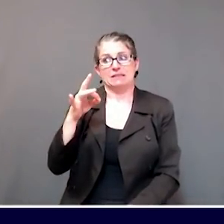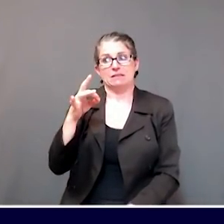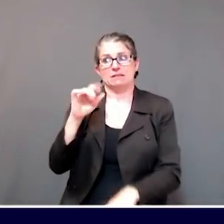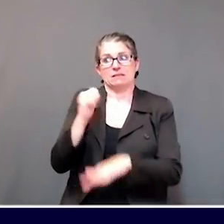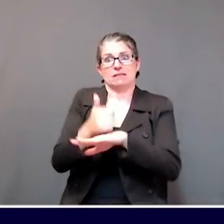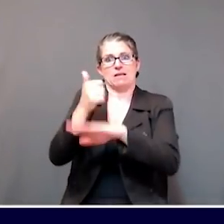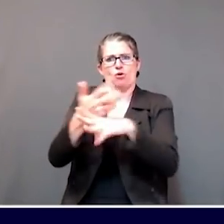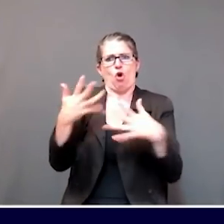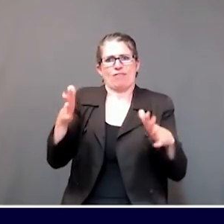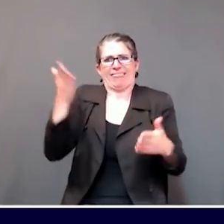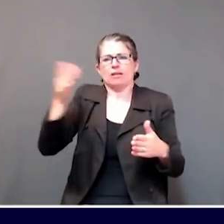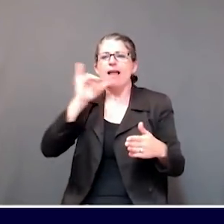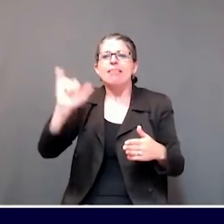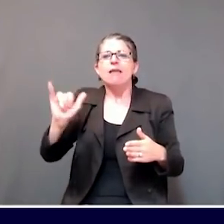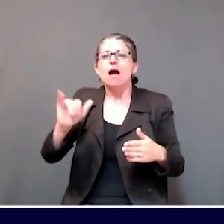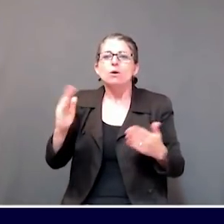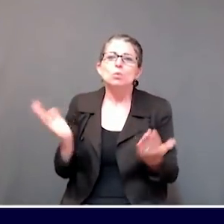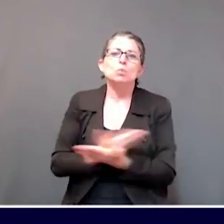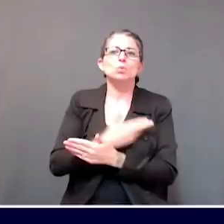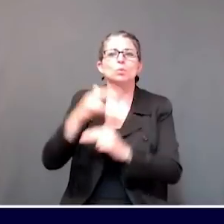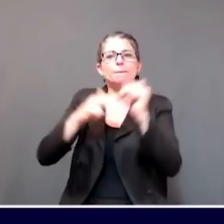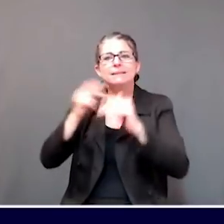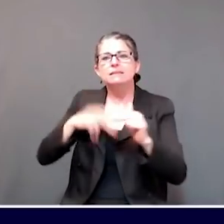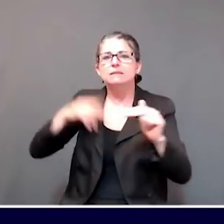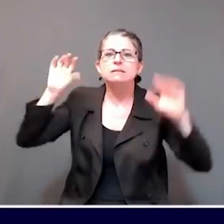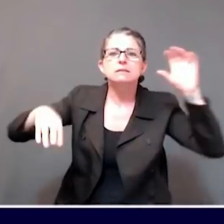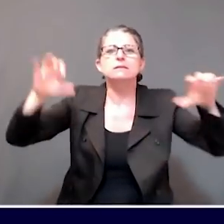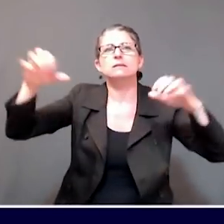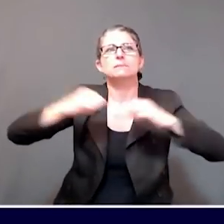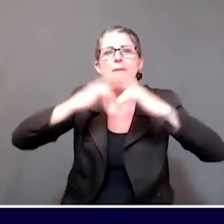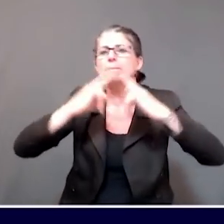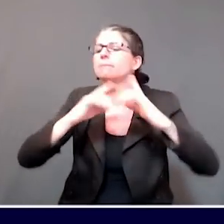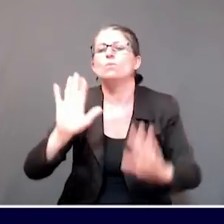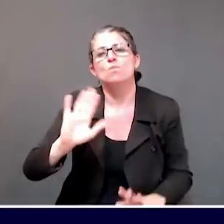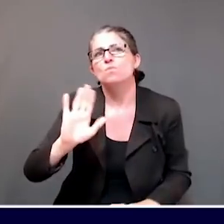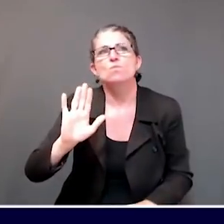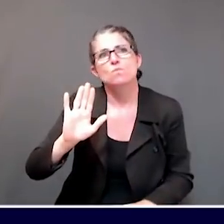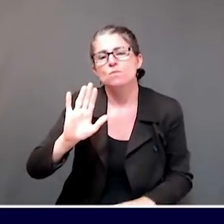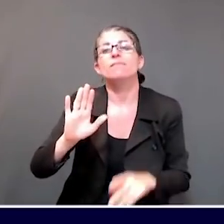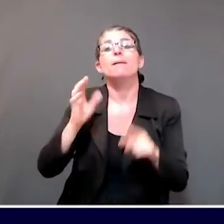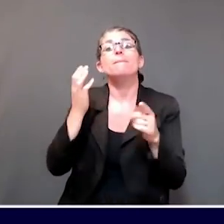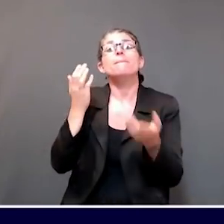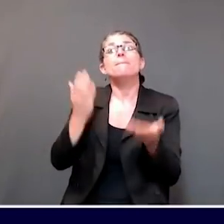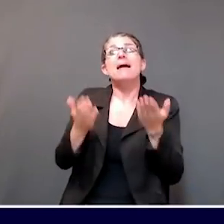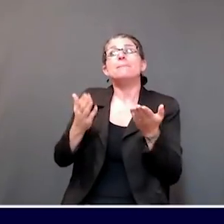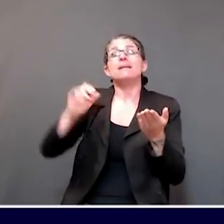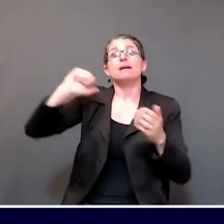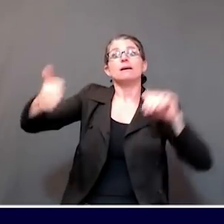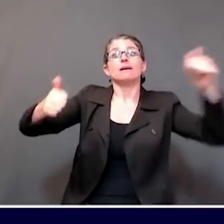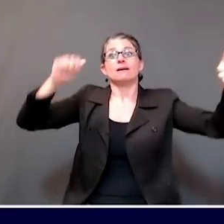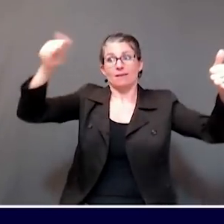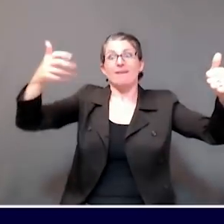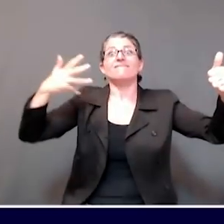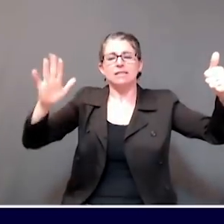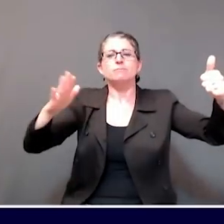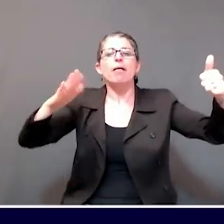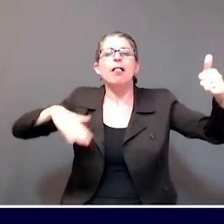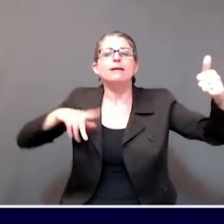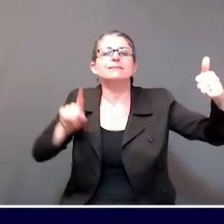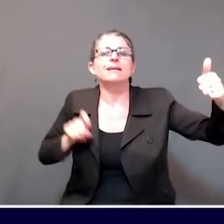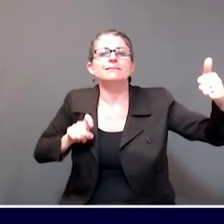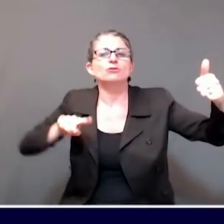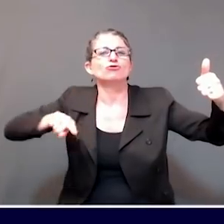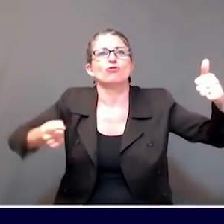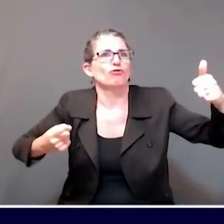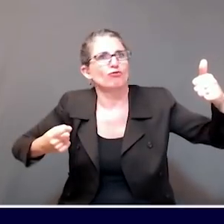of people and sending their samples to our state lab. That's the difference. So currently, many of these organizations use different laboratories for their